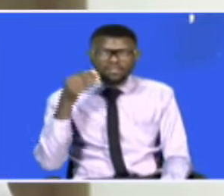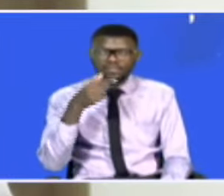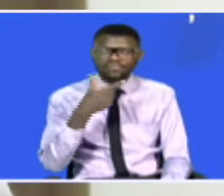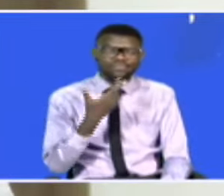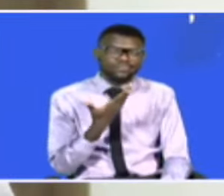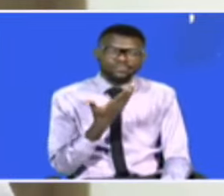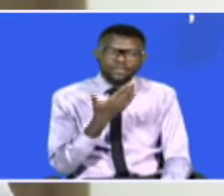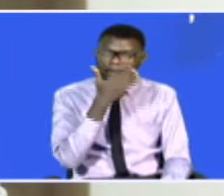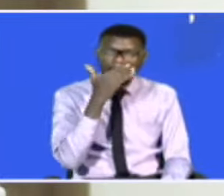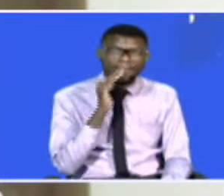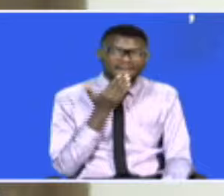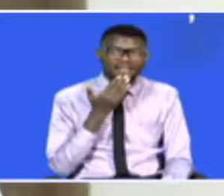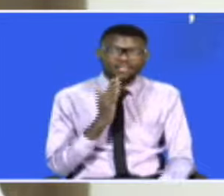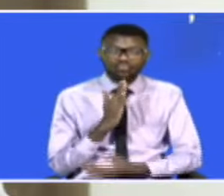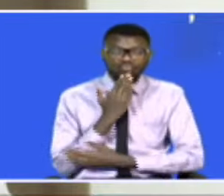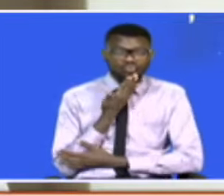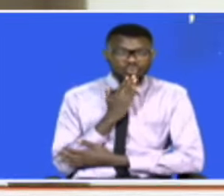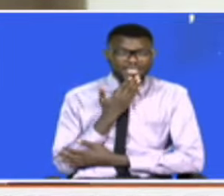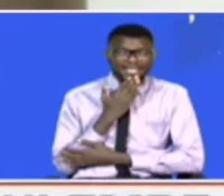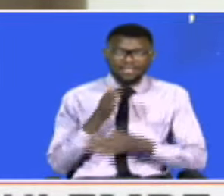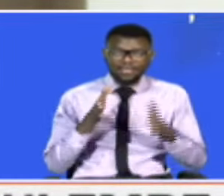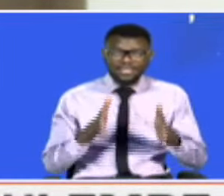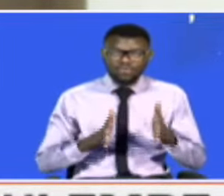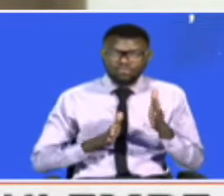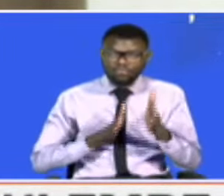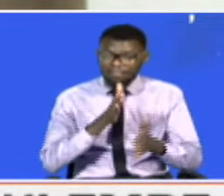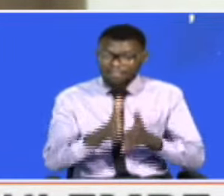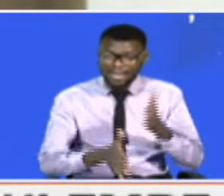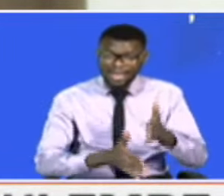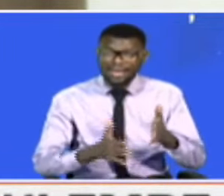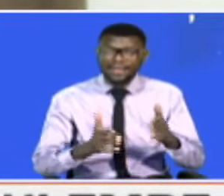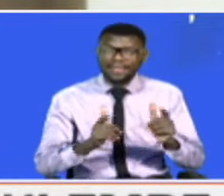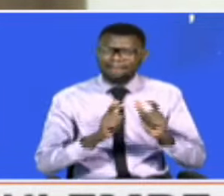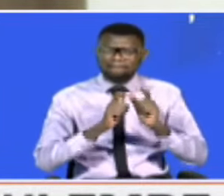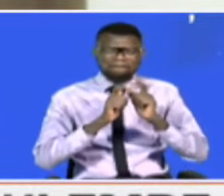to convene a major meeting